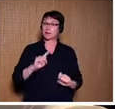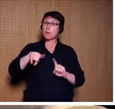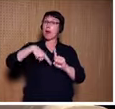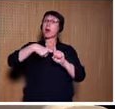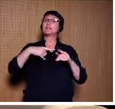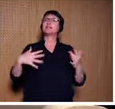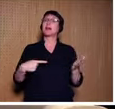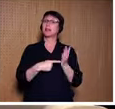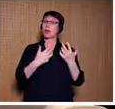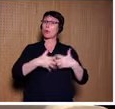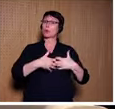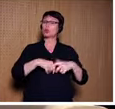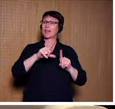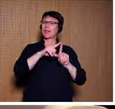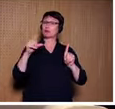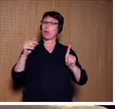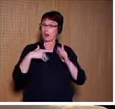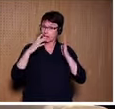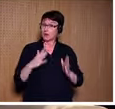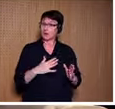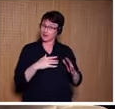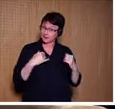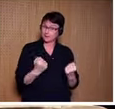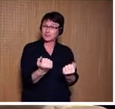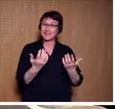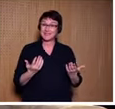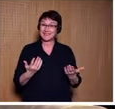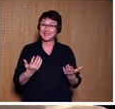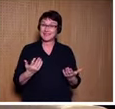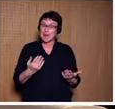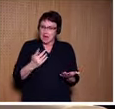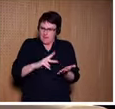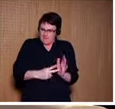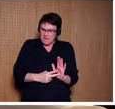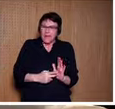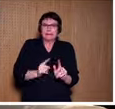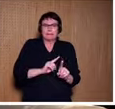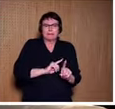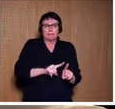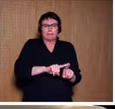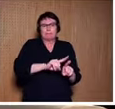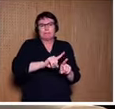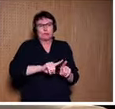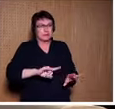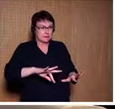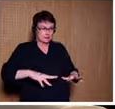inclusive and to bring a number of different actors on board. And as